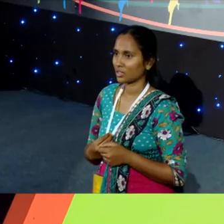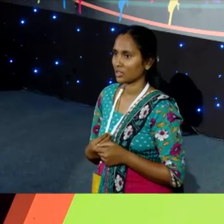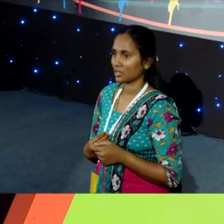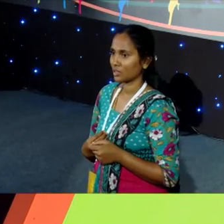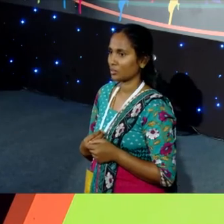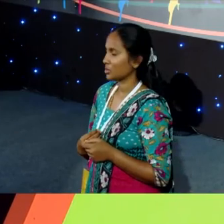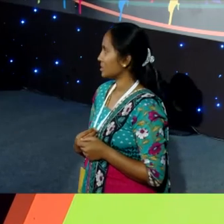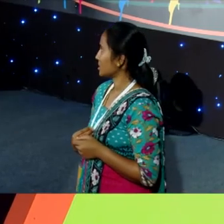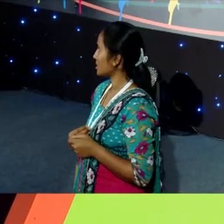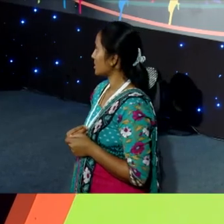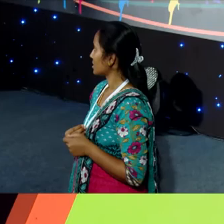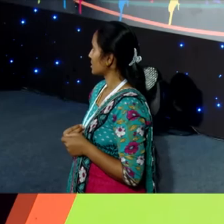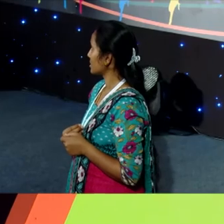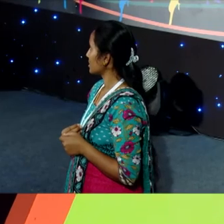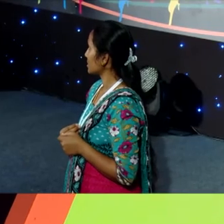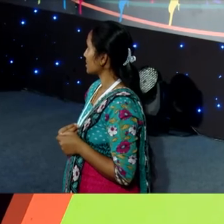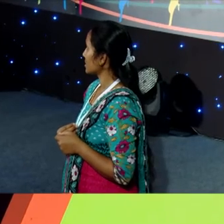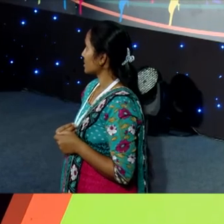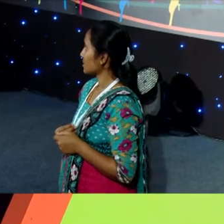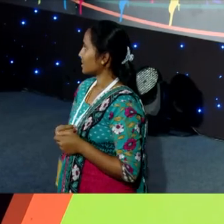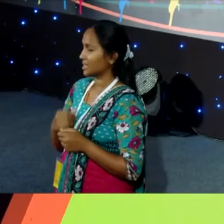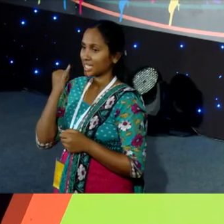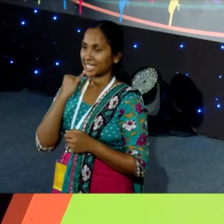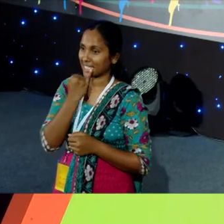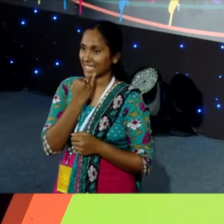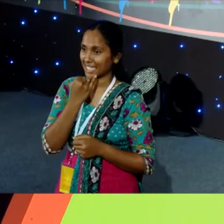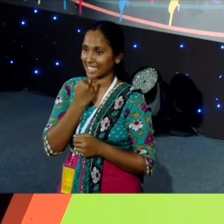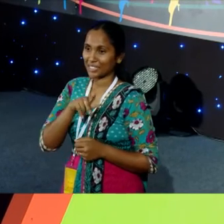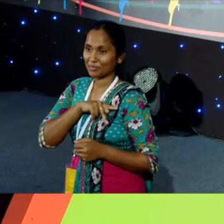is? The Israeli Secret Service.